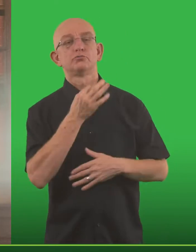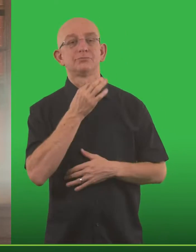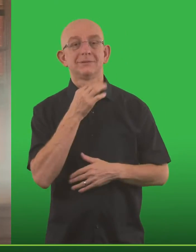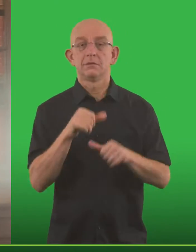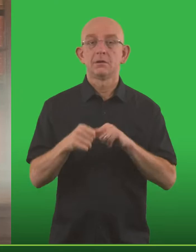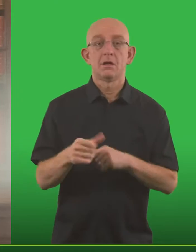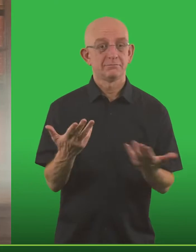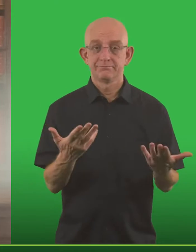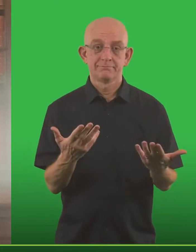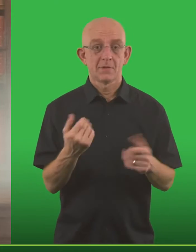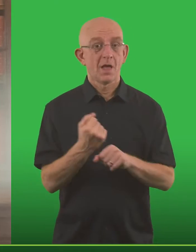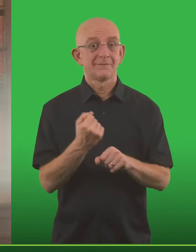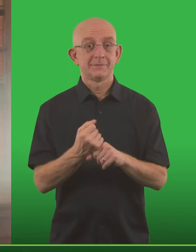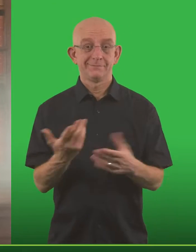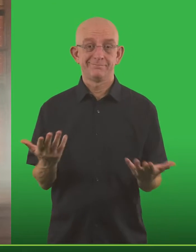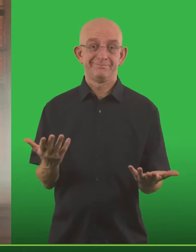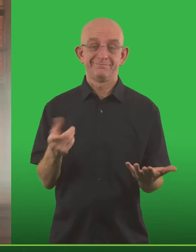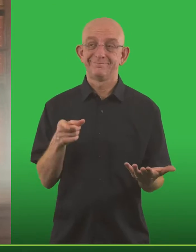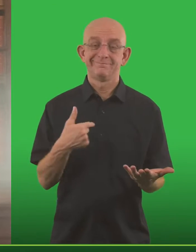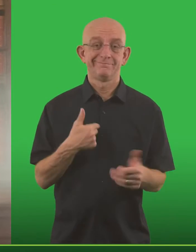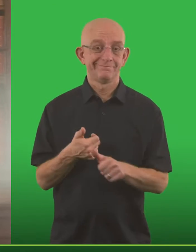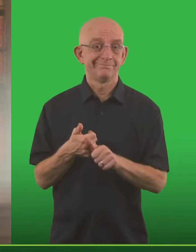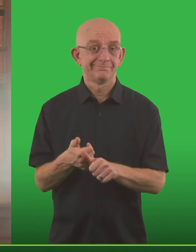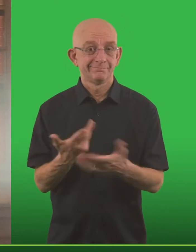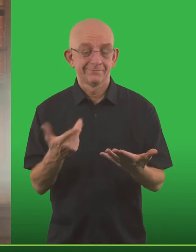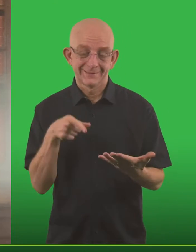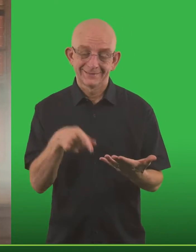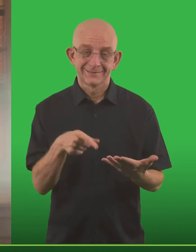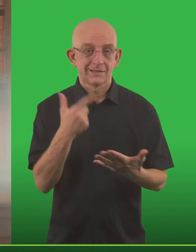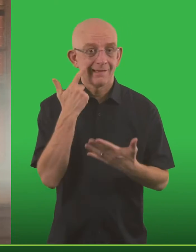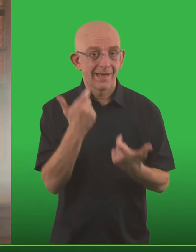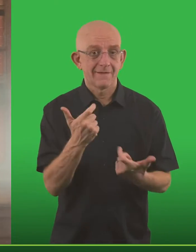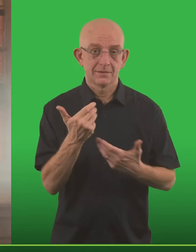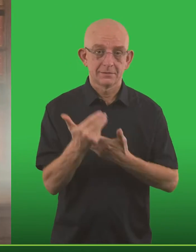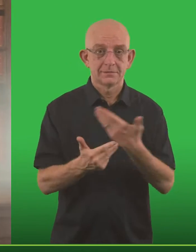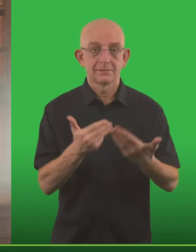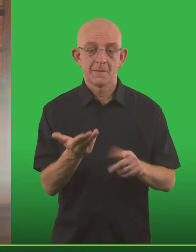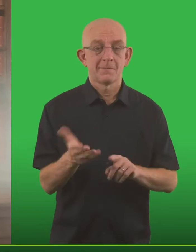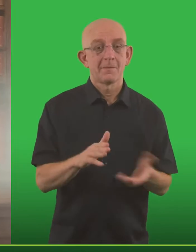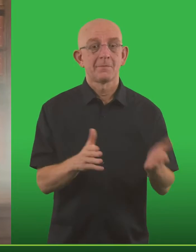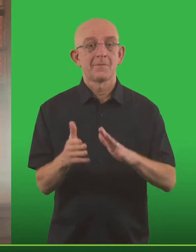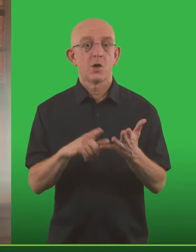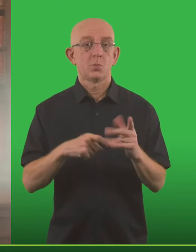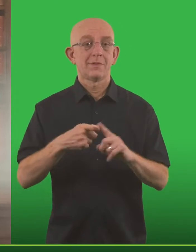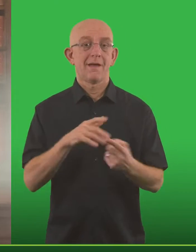option available to the government, and I support, on balance, the cautious and gradual easing of restrictions in the UK.